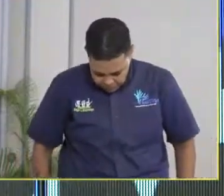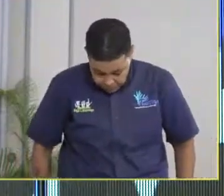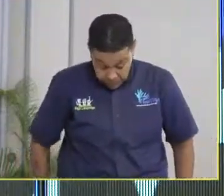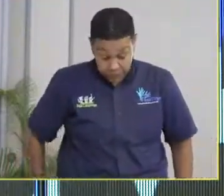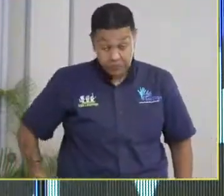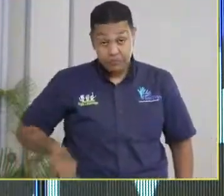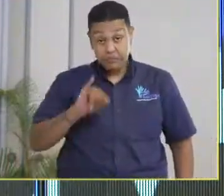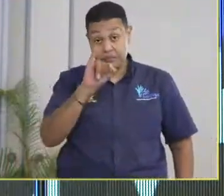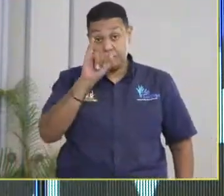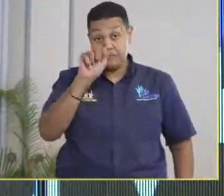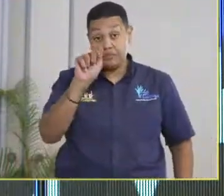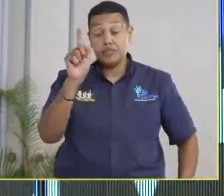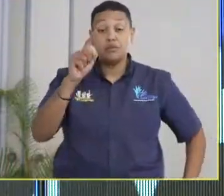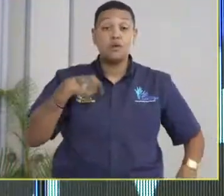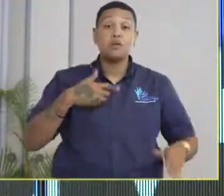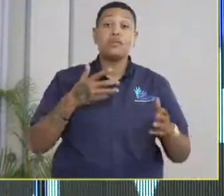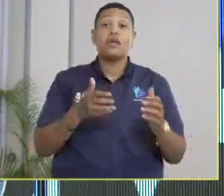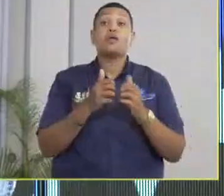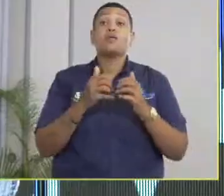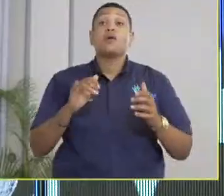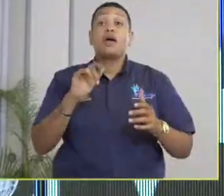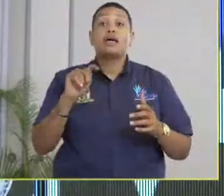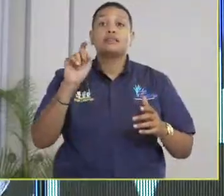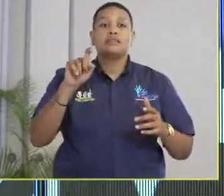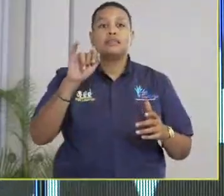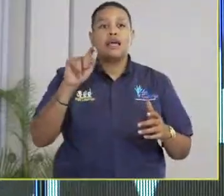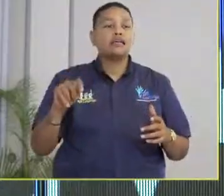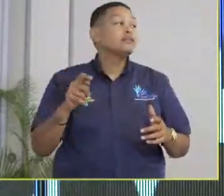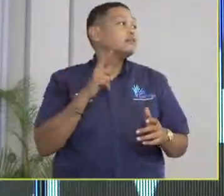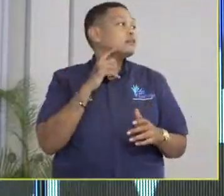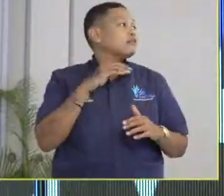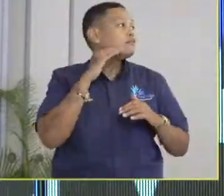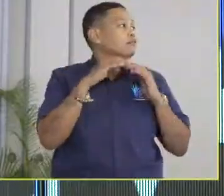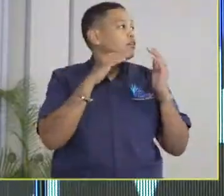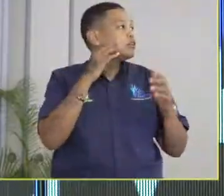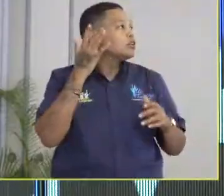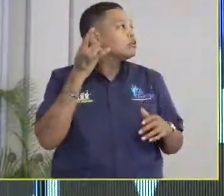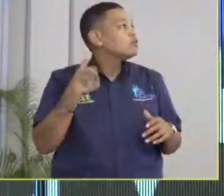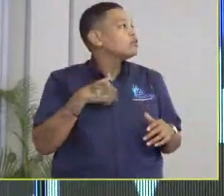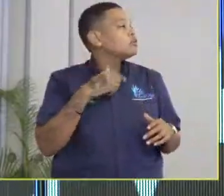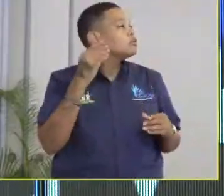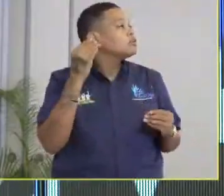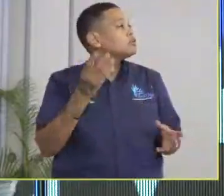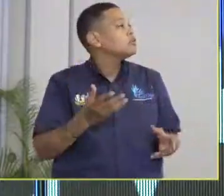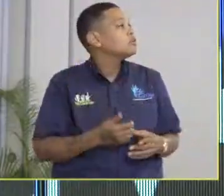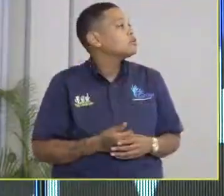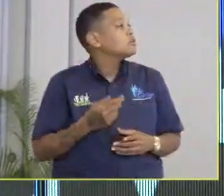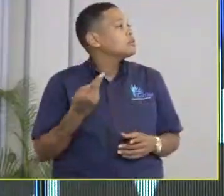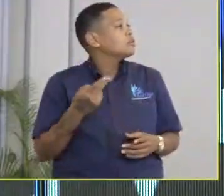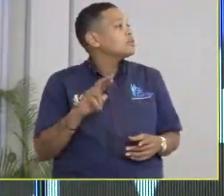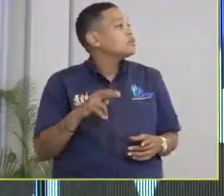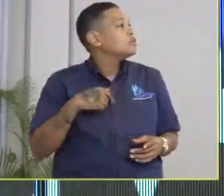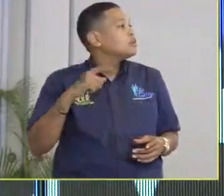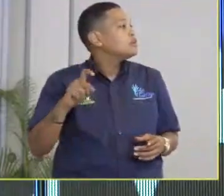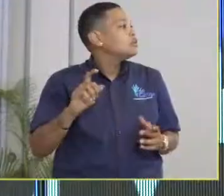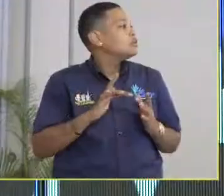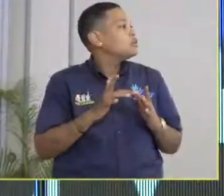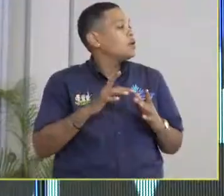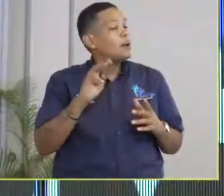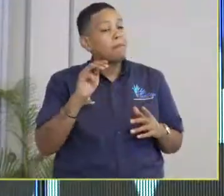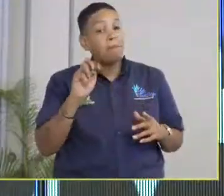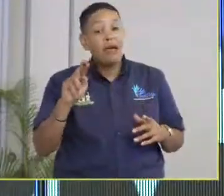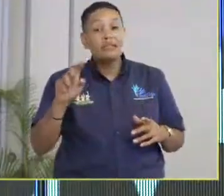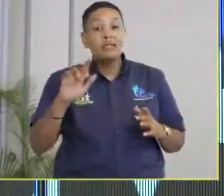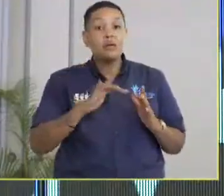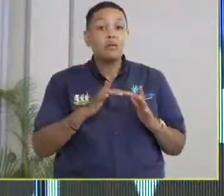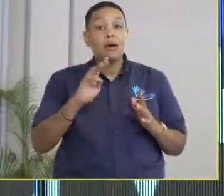IT. Where would we be without IT? We were a little frustration because we were saying, HR, we need a webmaster, we need a